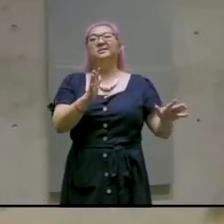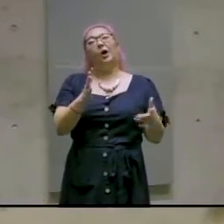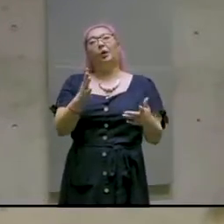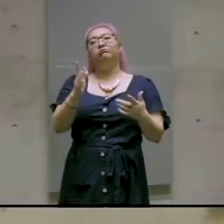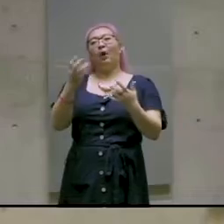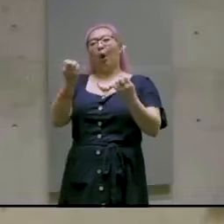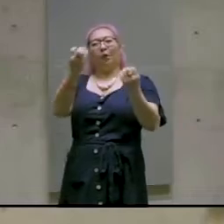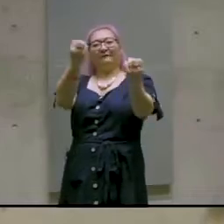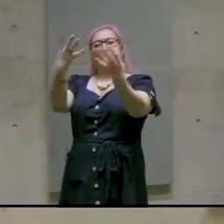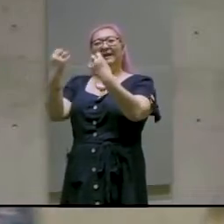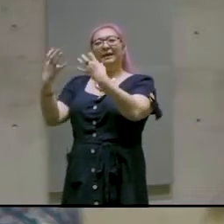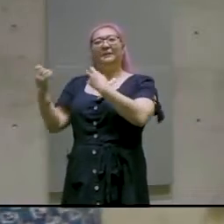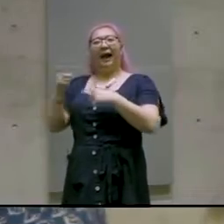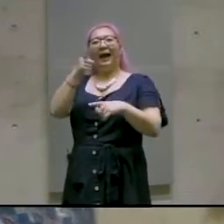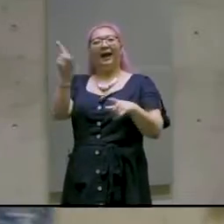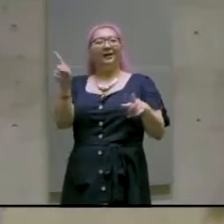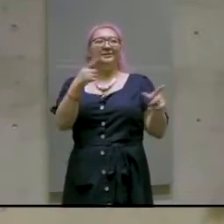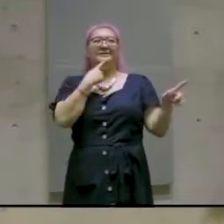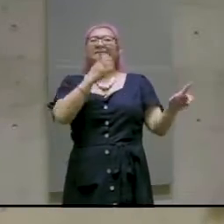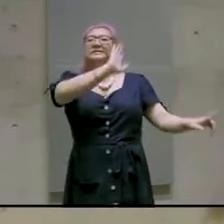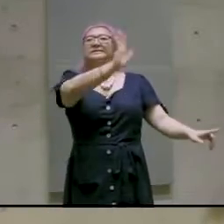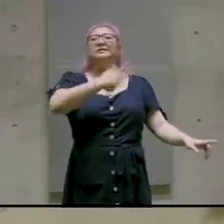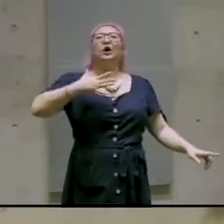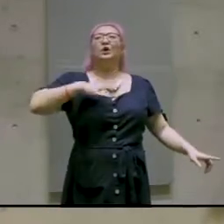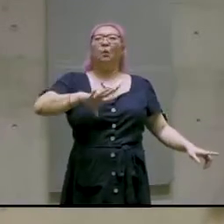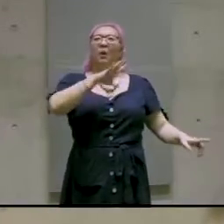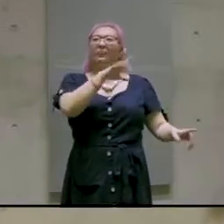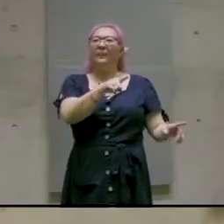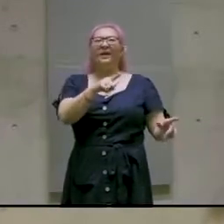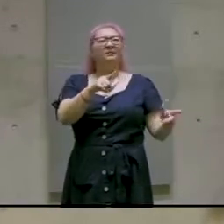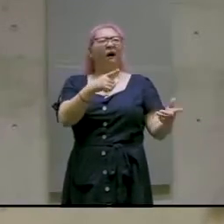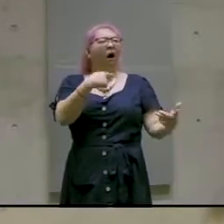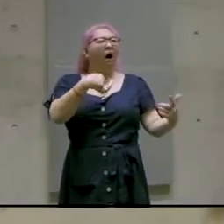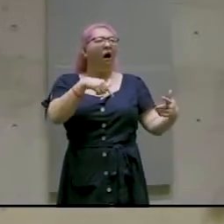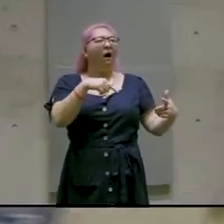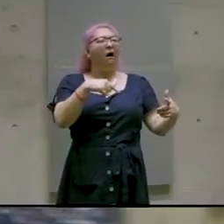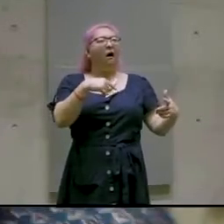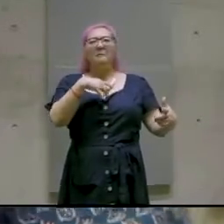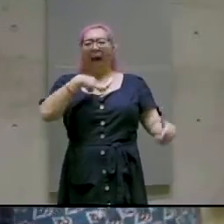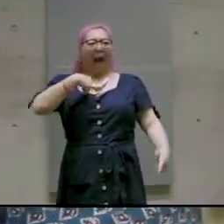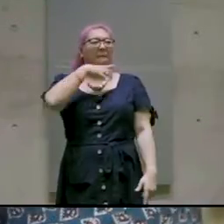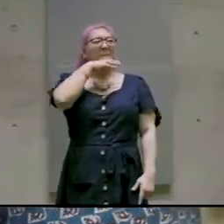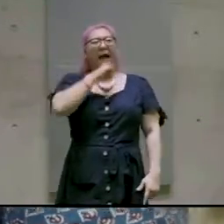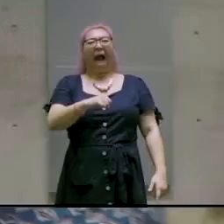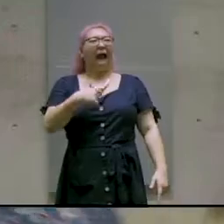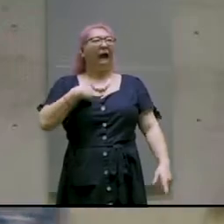about us making our players gay in space, which had we intended to do would have been fine.